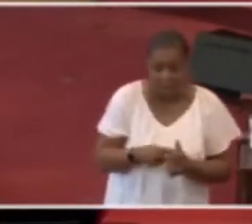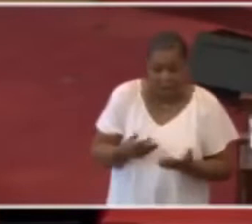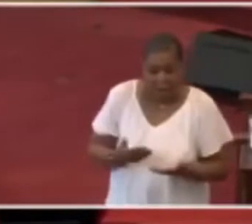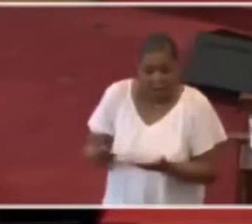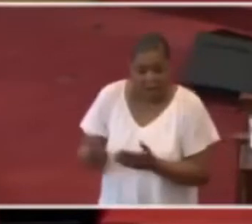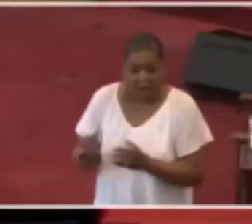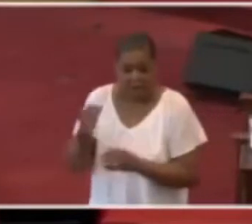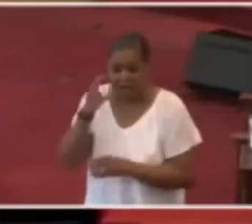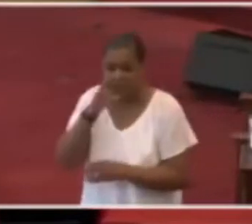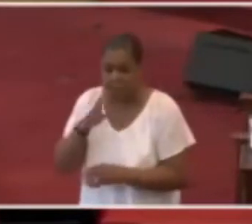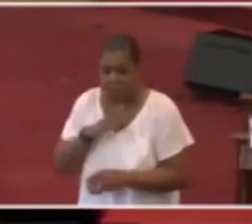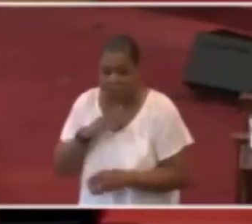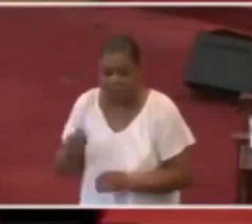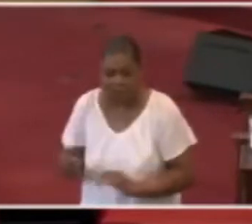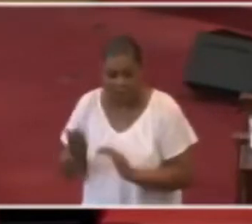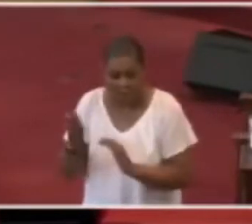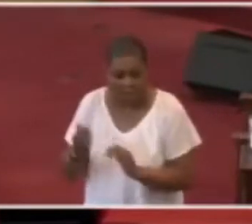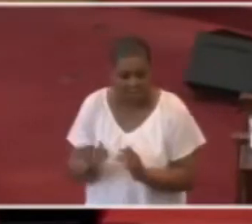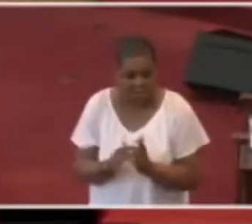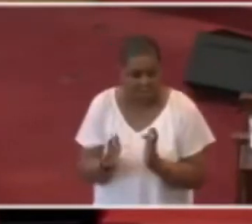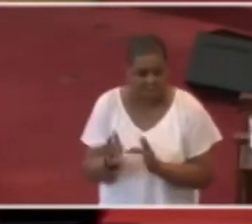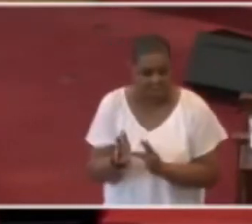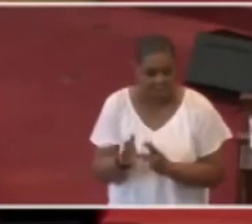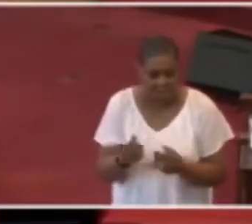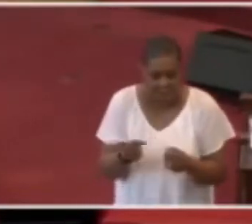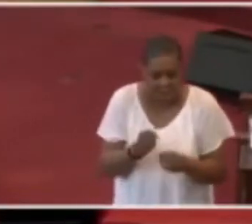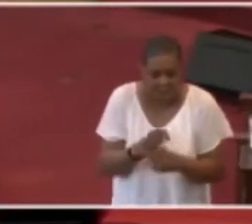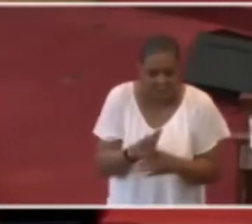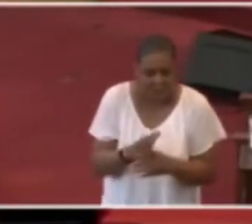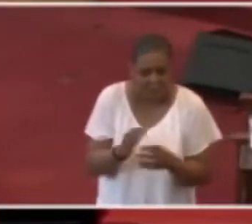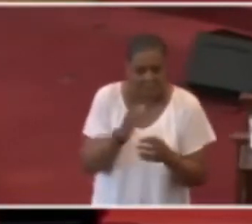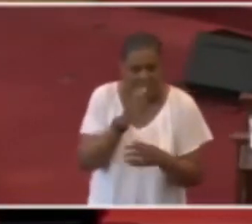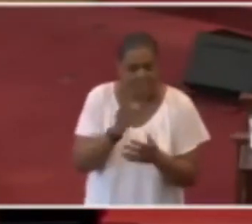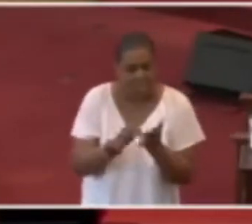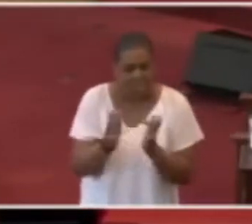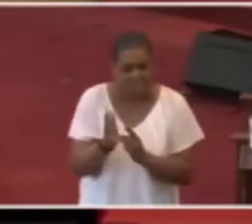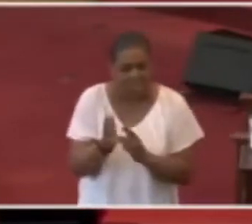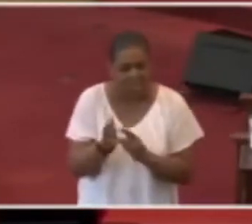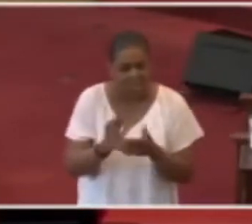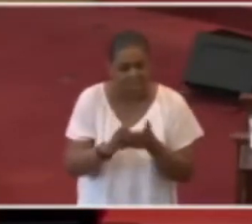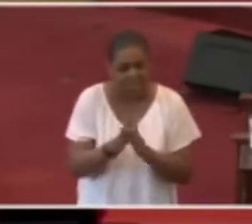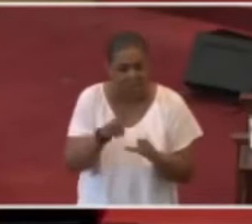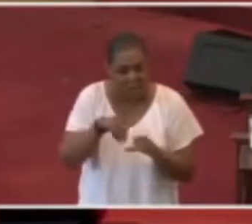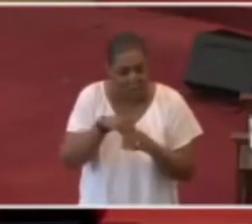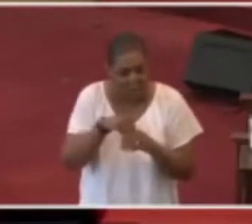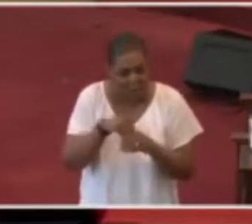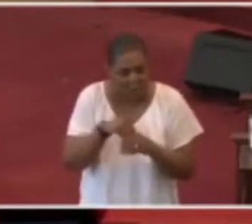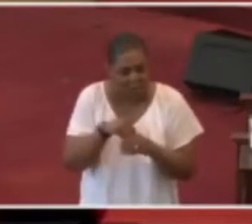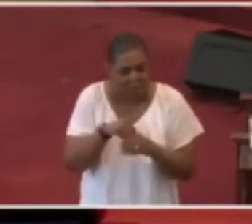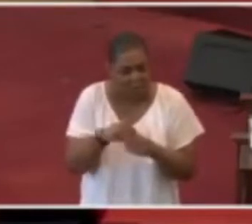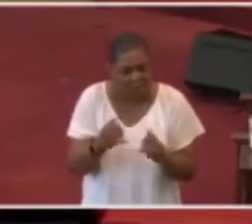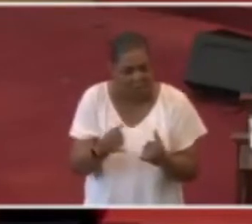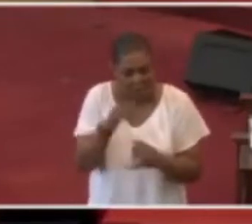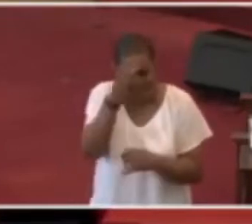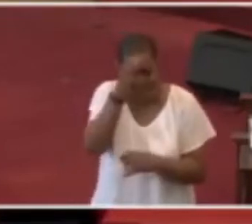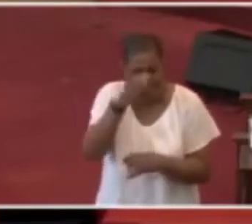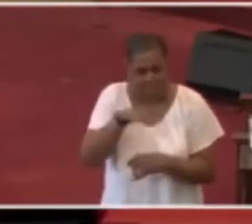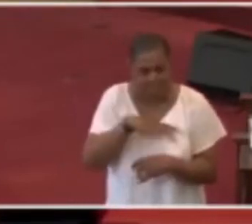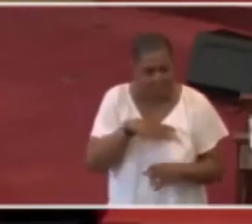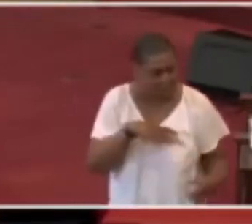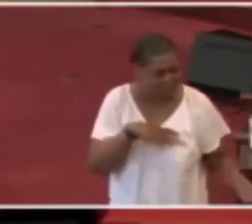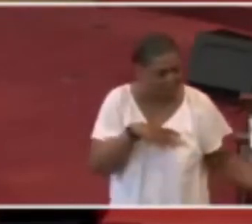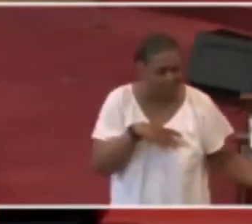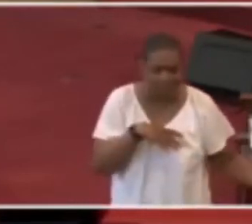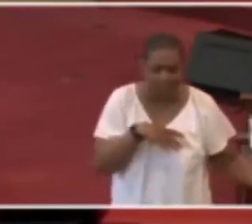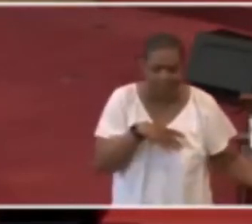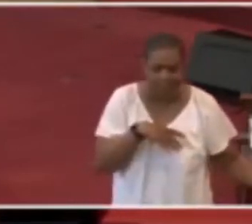and subsequently pushing Jesus into this whole nonsensical drama. Now, these men